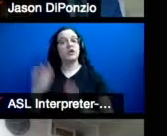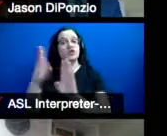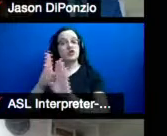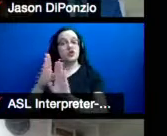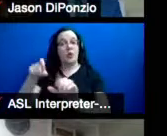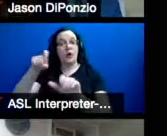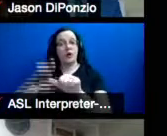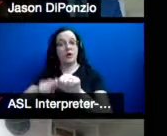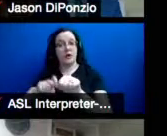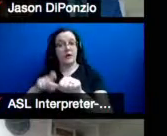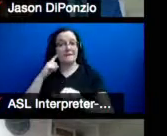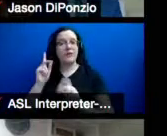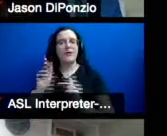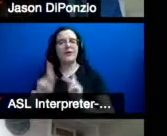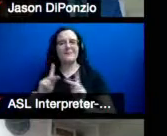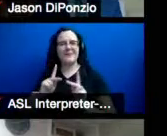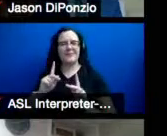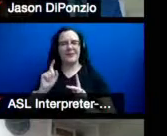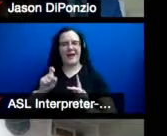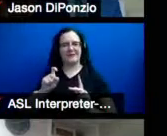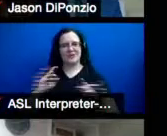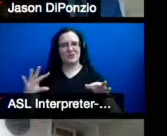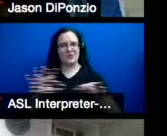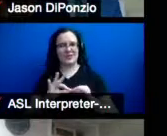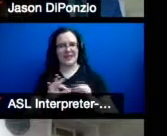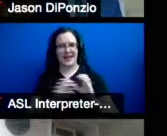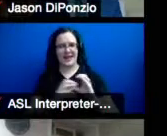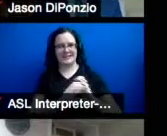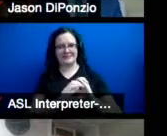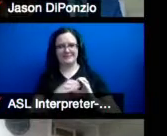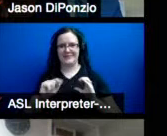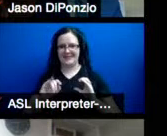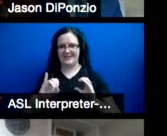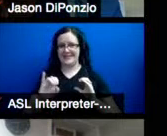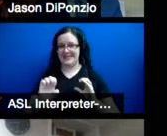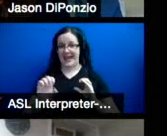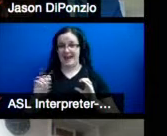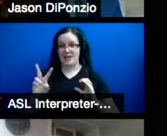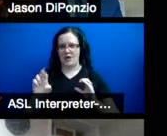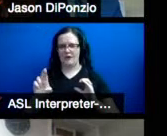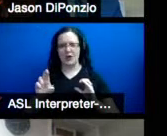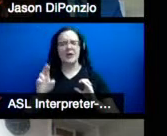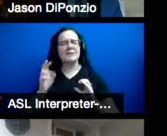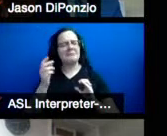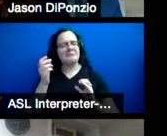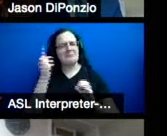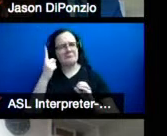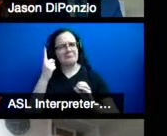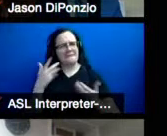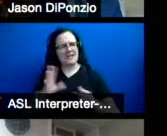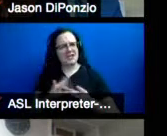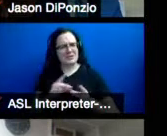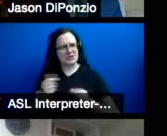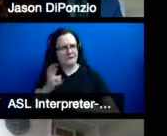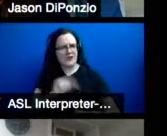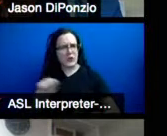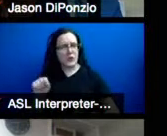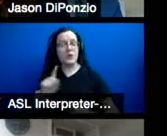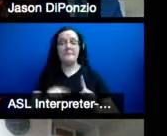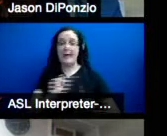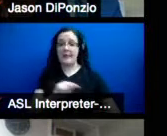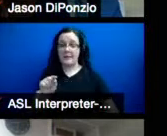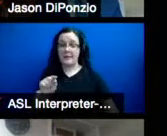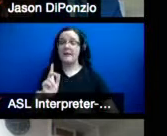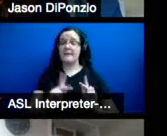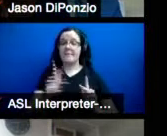to have a tie over, as we mentioned on the previous slide, that's not a lot, but those few people, few residents, they'll get door hangers